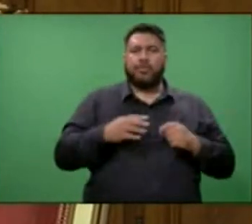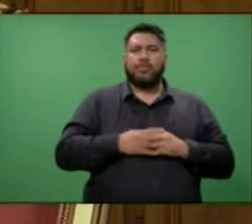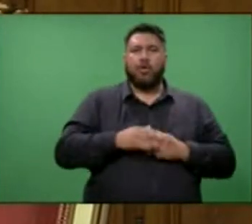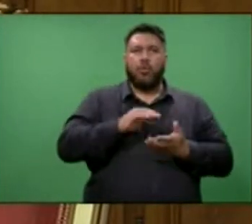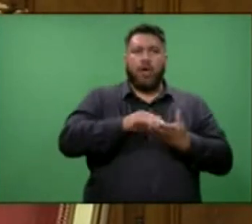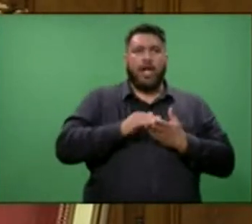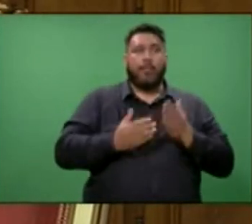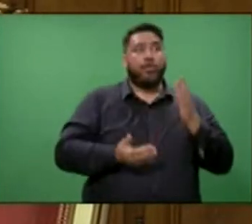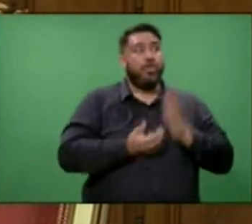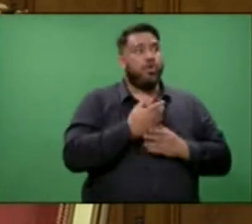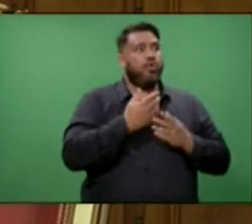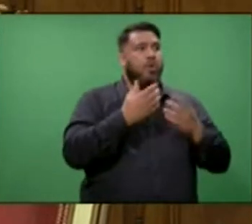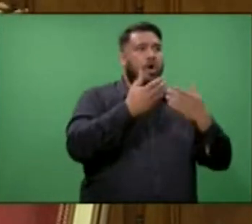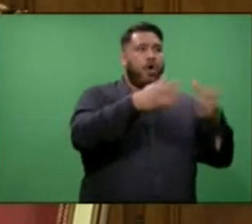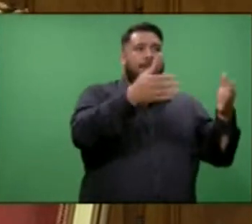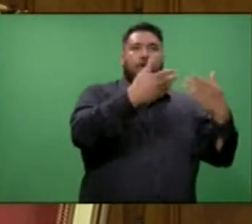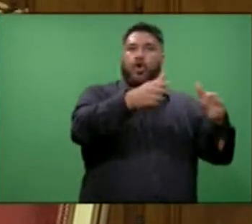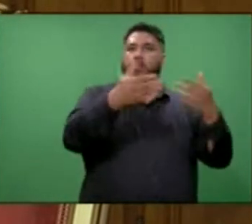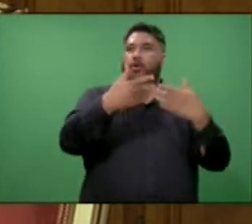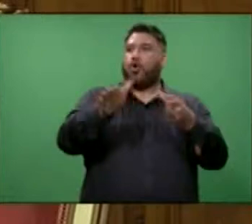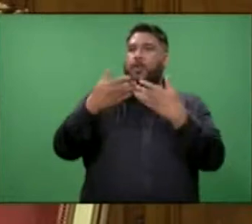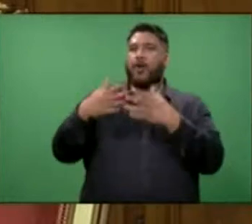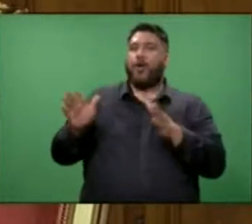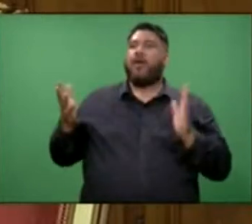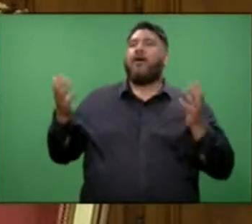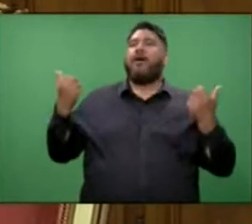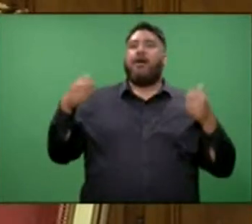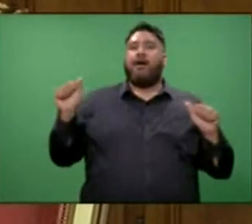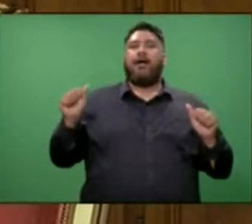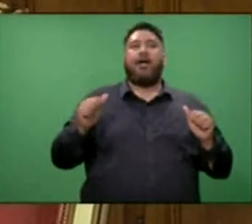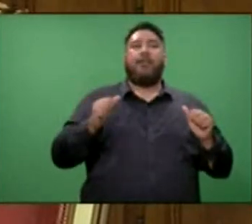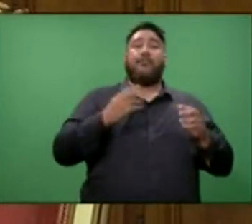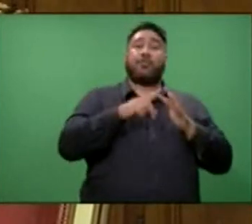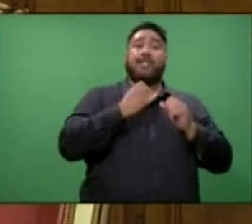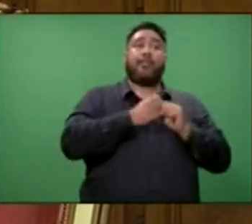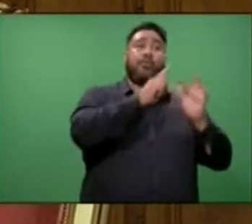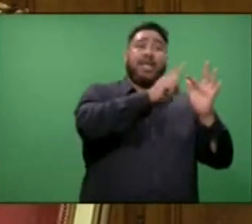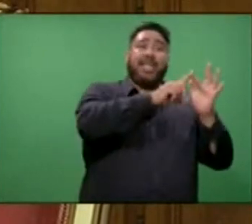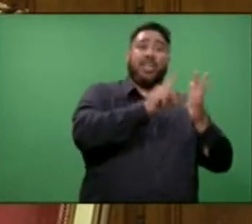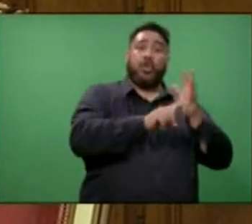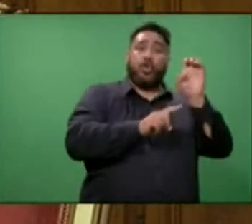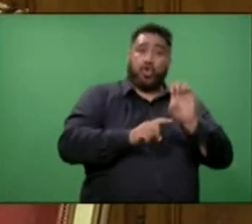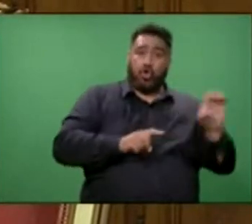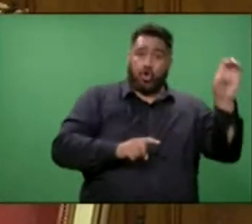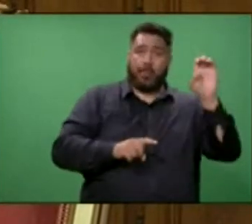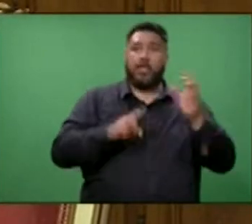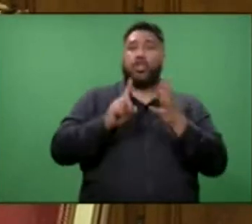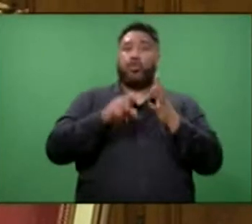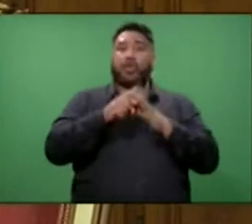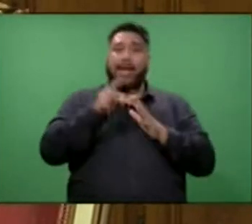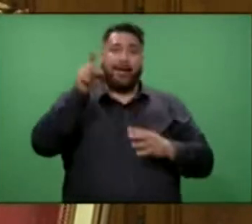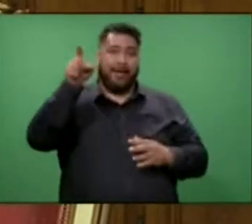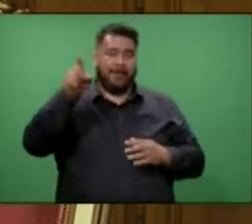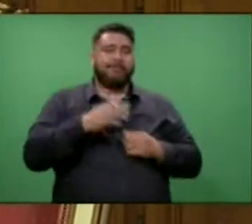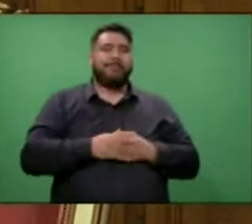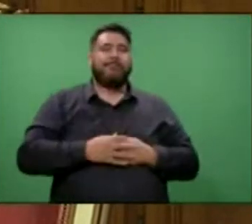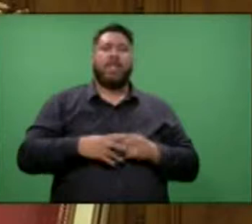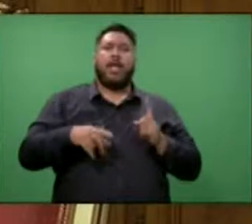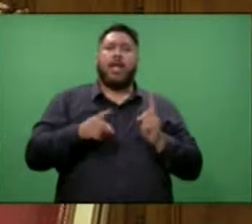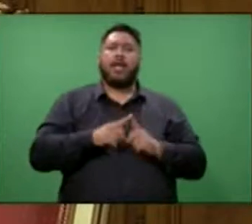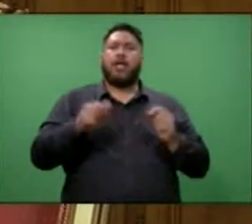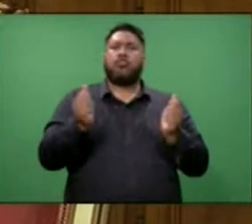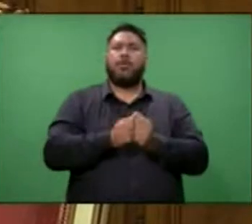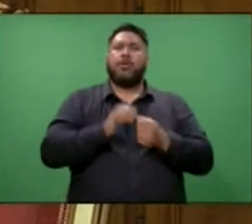new opportunities, including through trade deals with the EU and the UK, and the Agreement on Climate Change, Trade